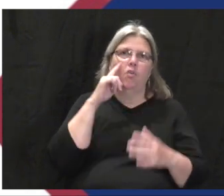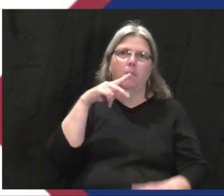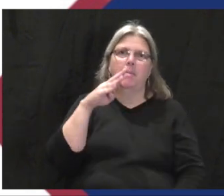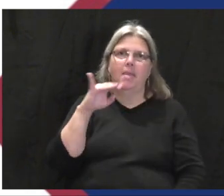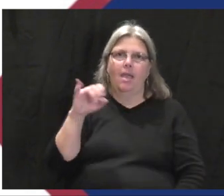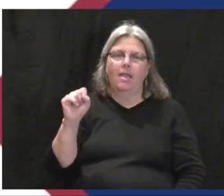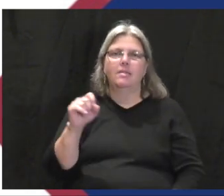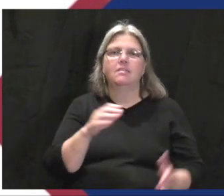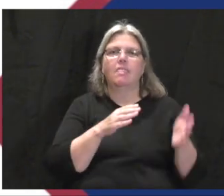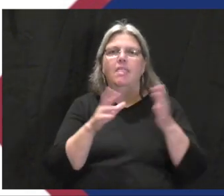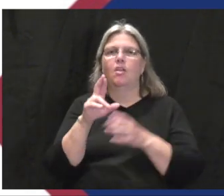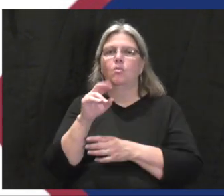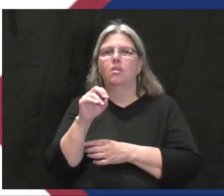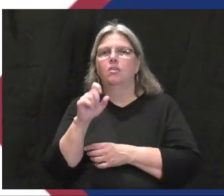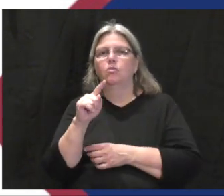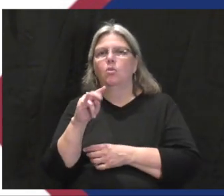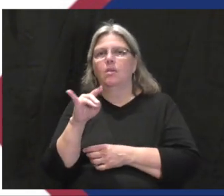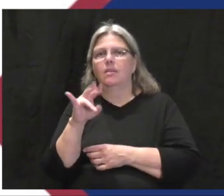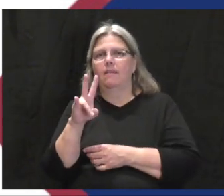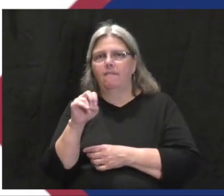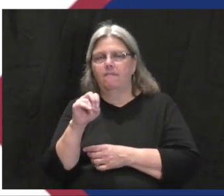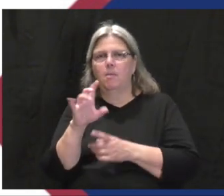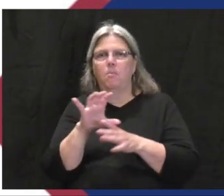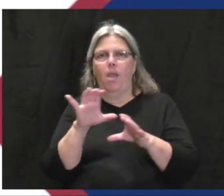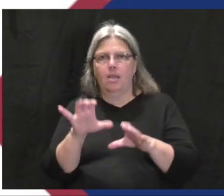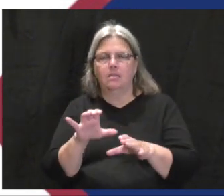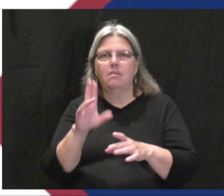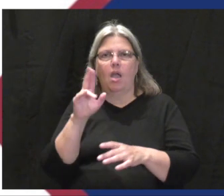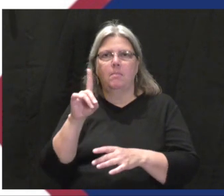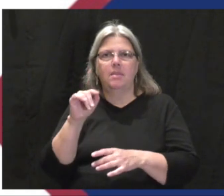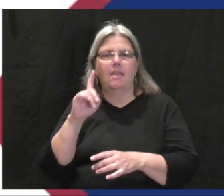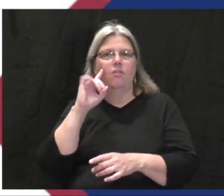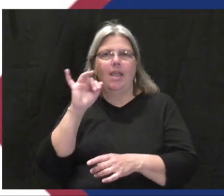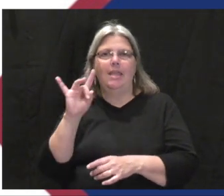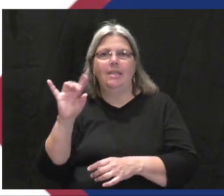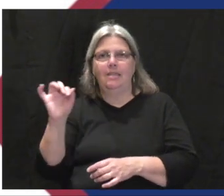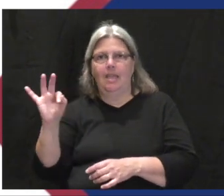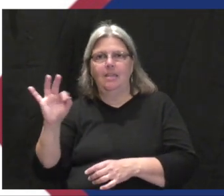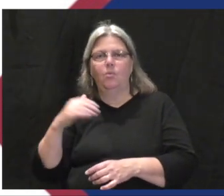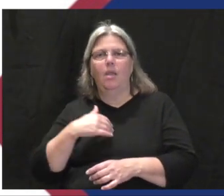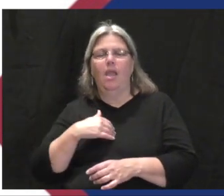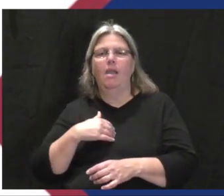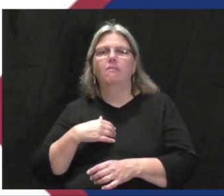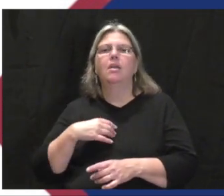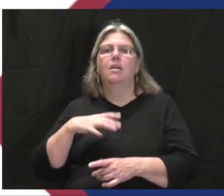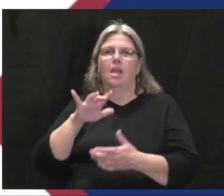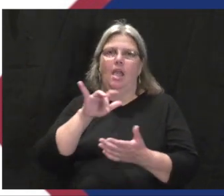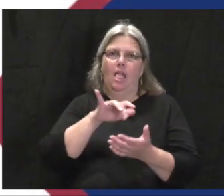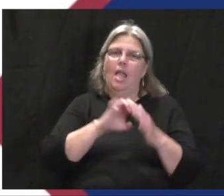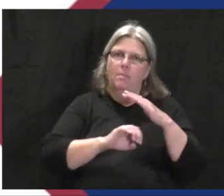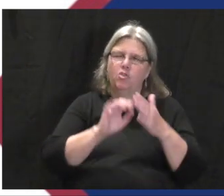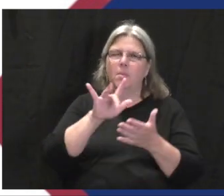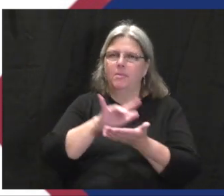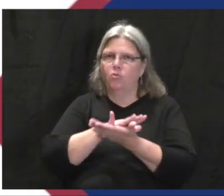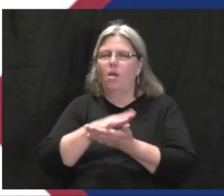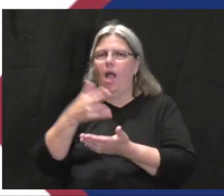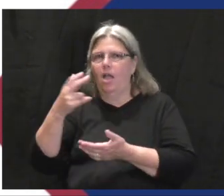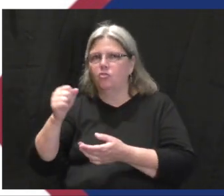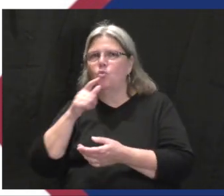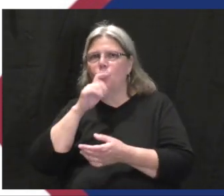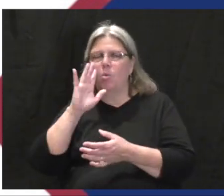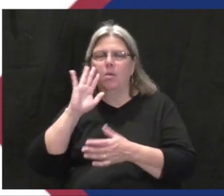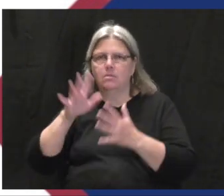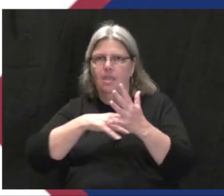summer. I want to make a comment about our reduction in suspensions in ISS and